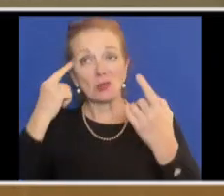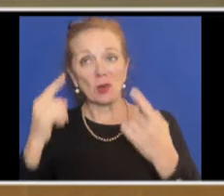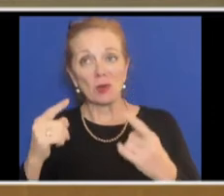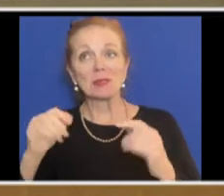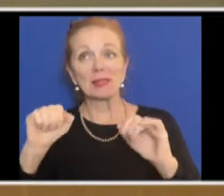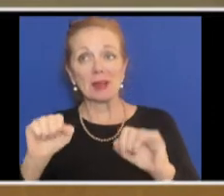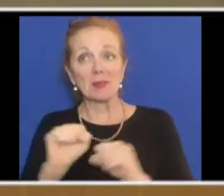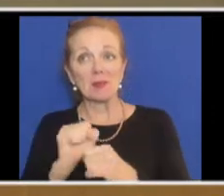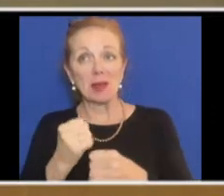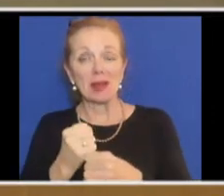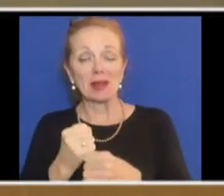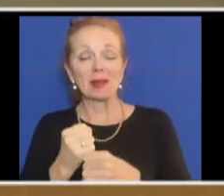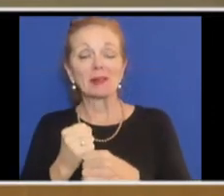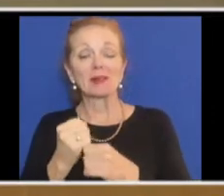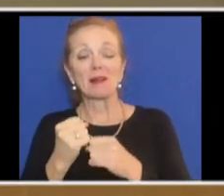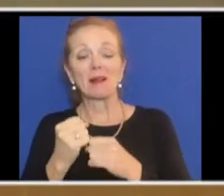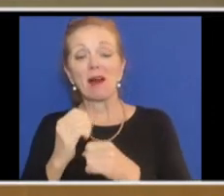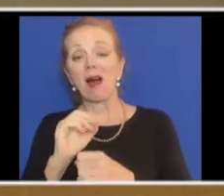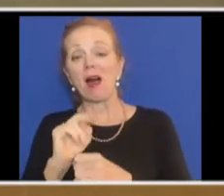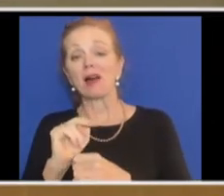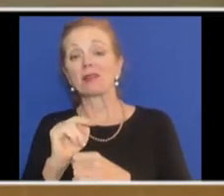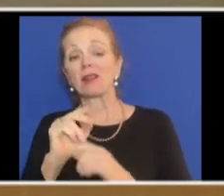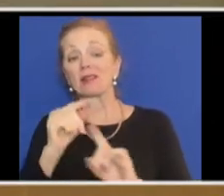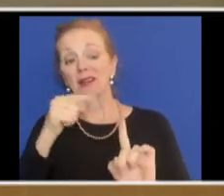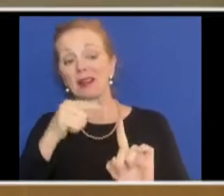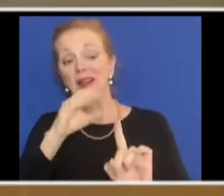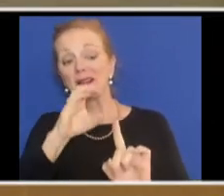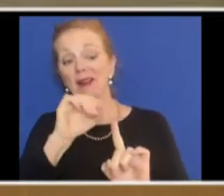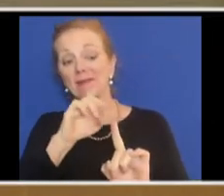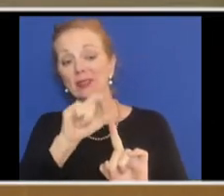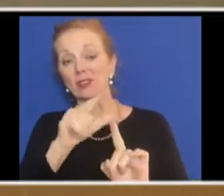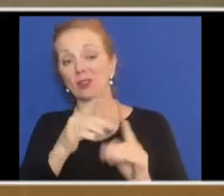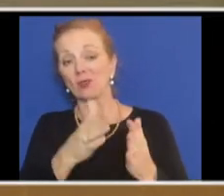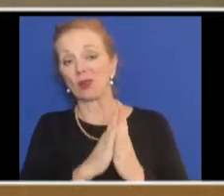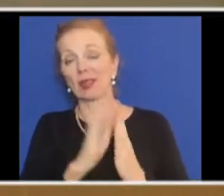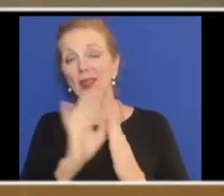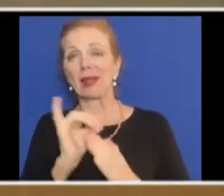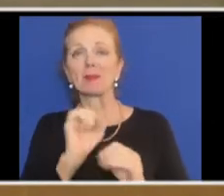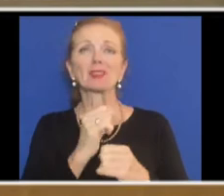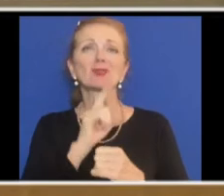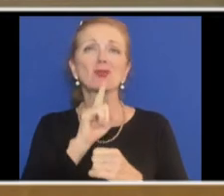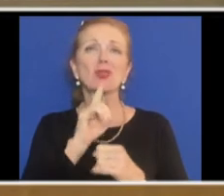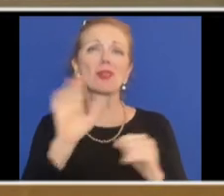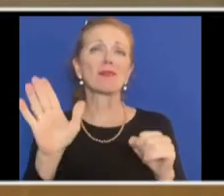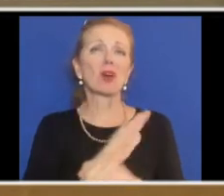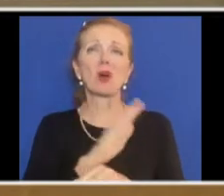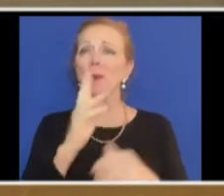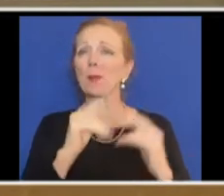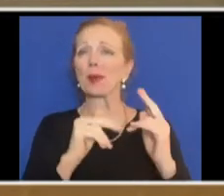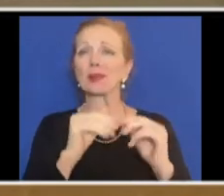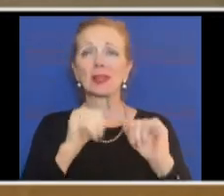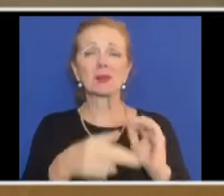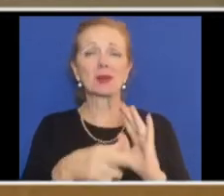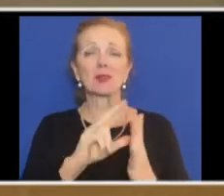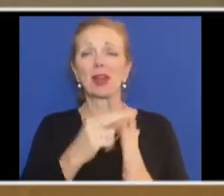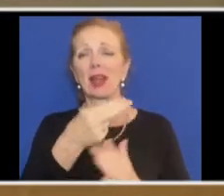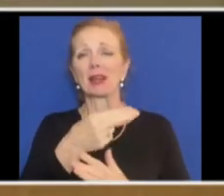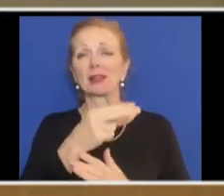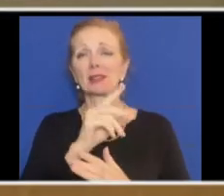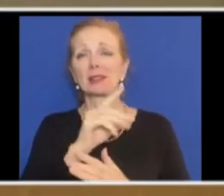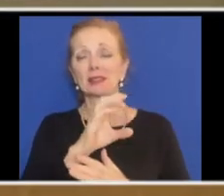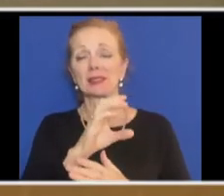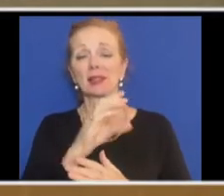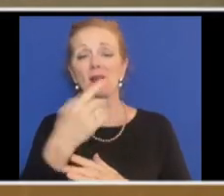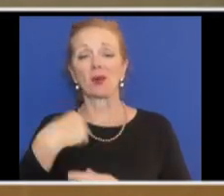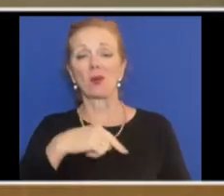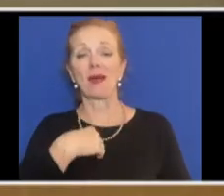made on a conventional request such as just making sure that the entire building can be reviewed by the HTC so that we